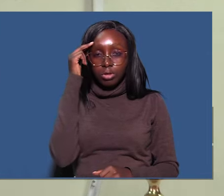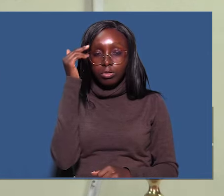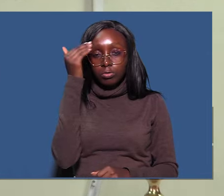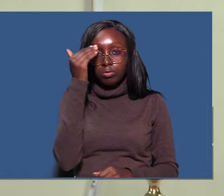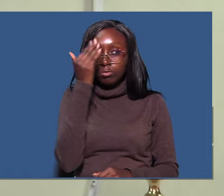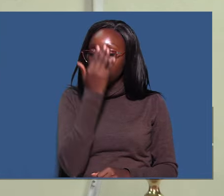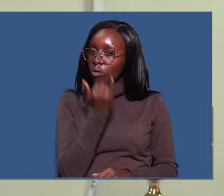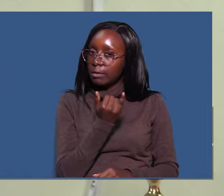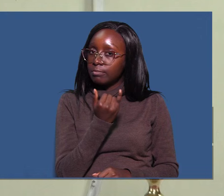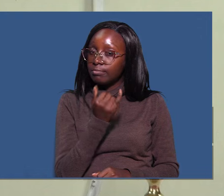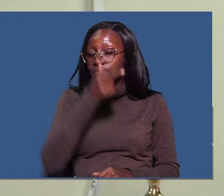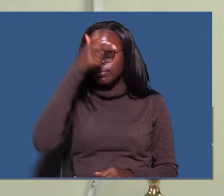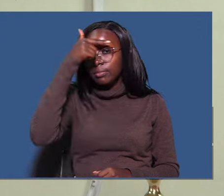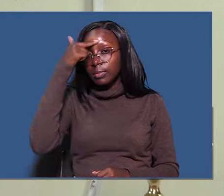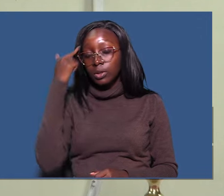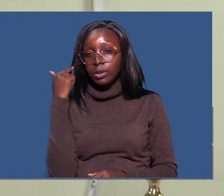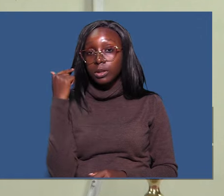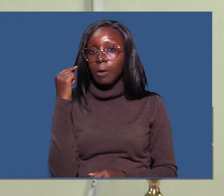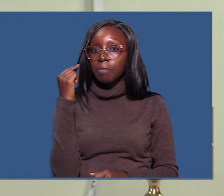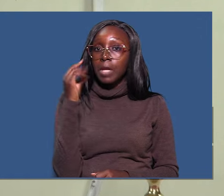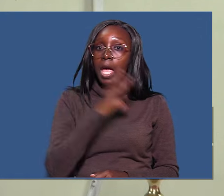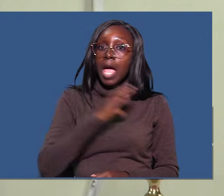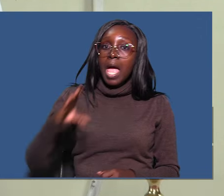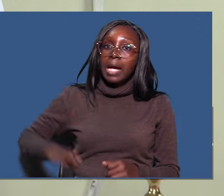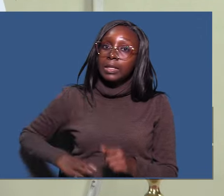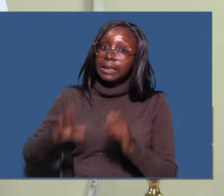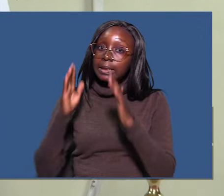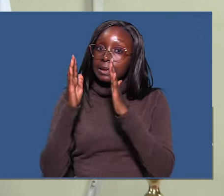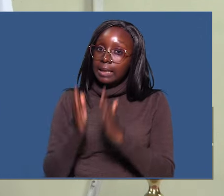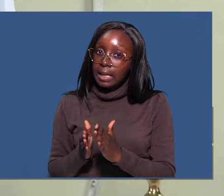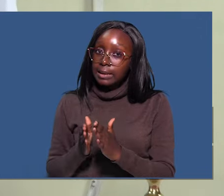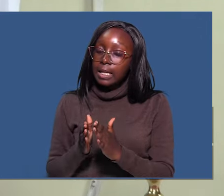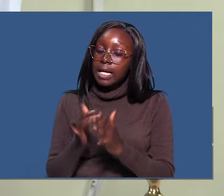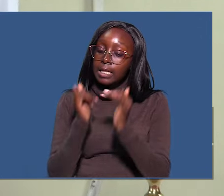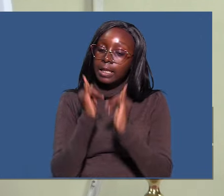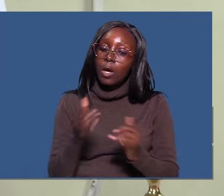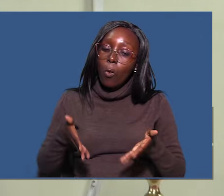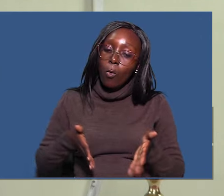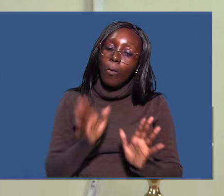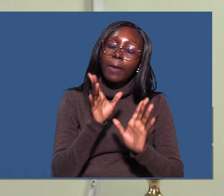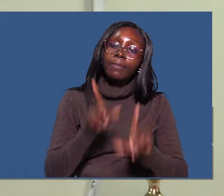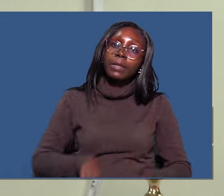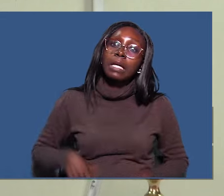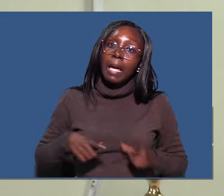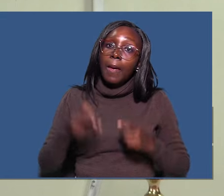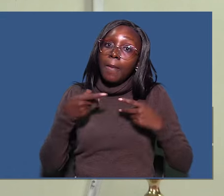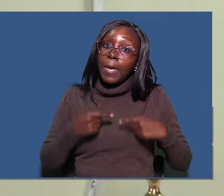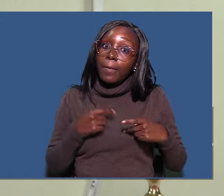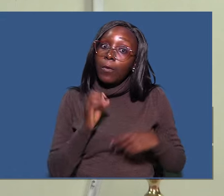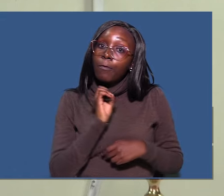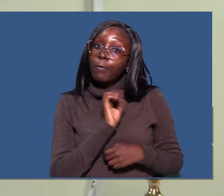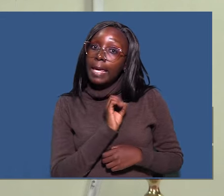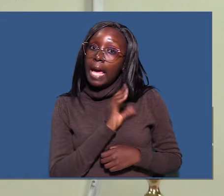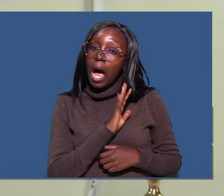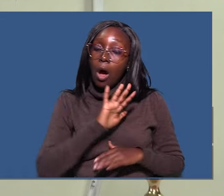was because Christianity was a new way of life. And people were either fearful